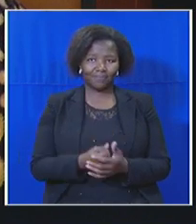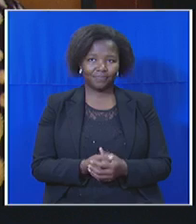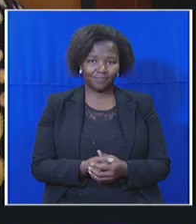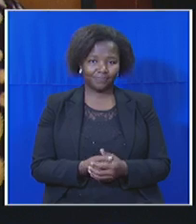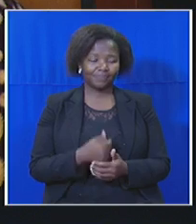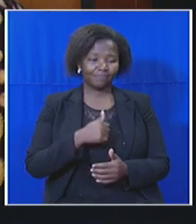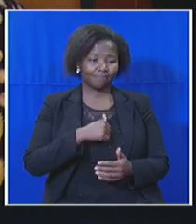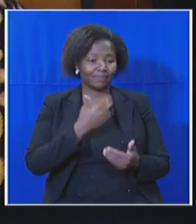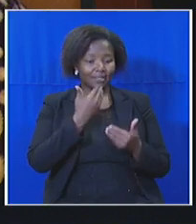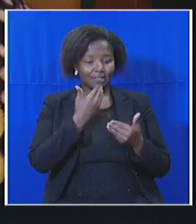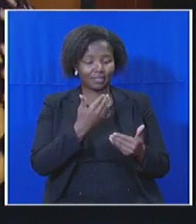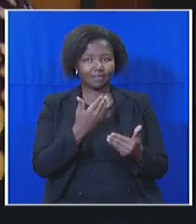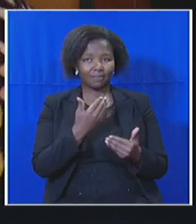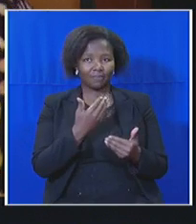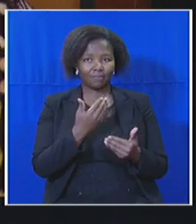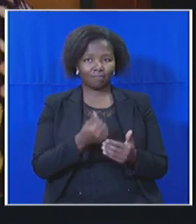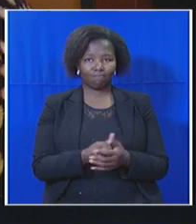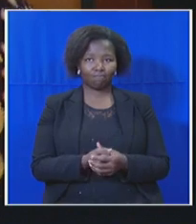much, Honorable Kola.